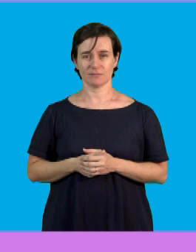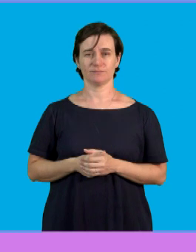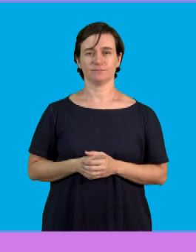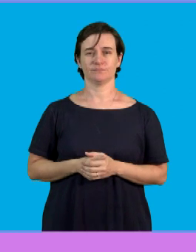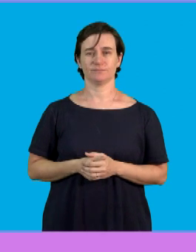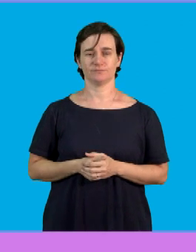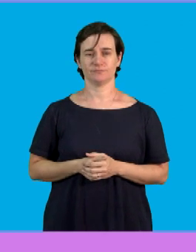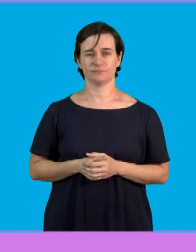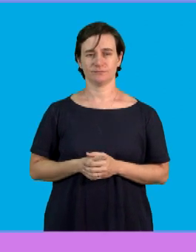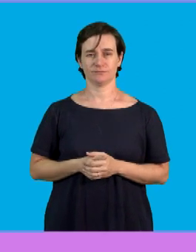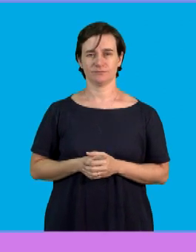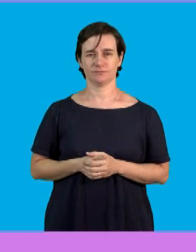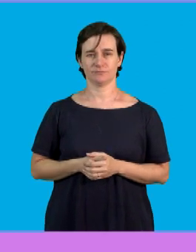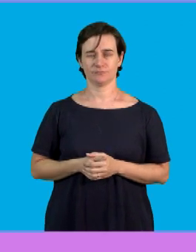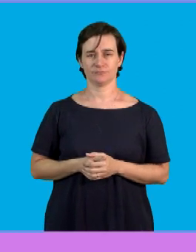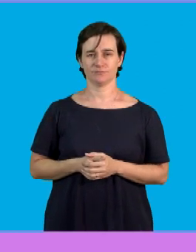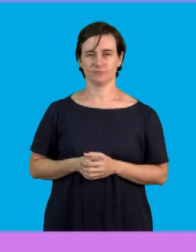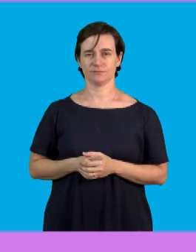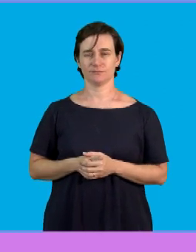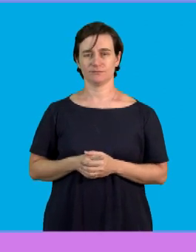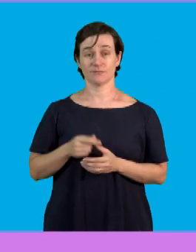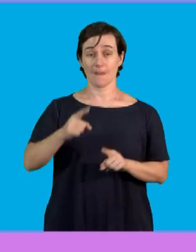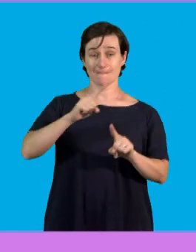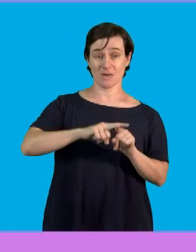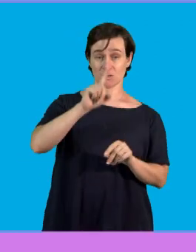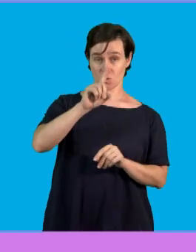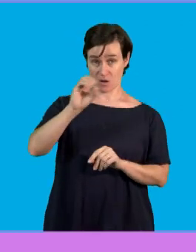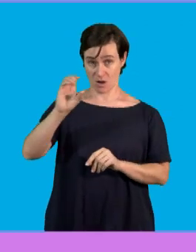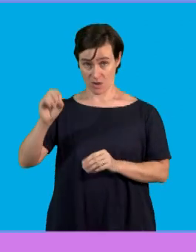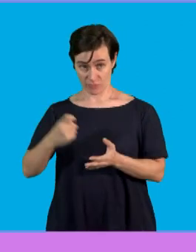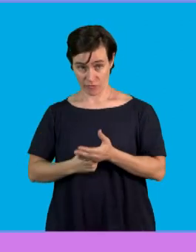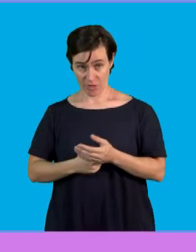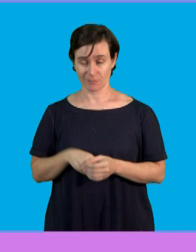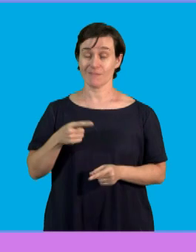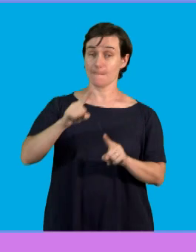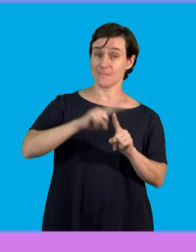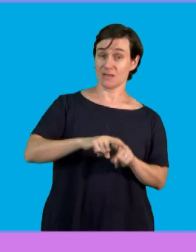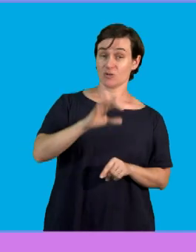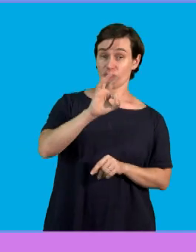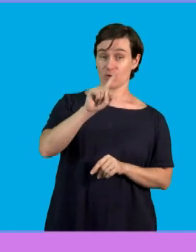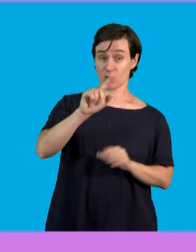801 rand 23 cents plus 100 rand plus